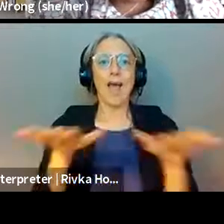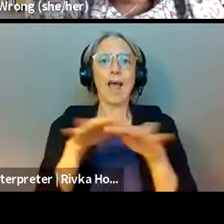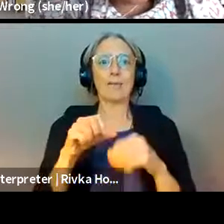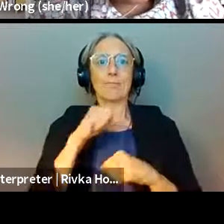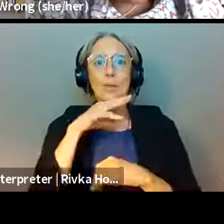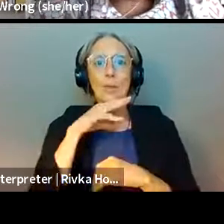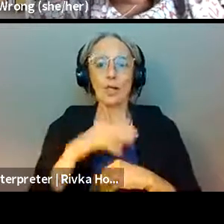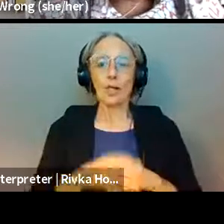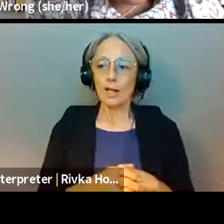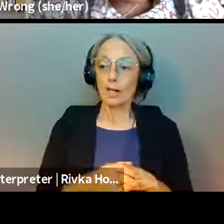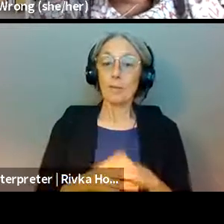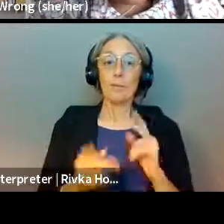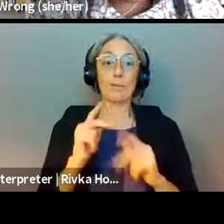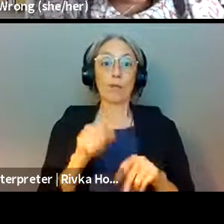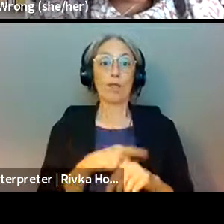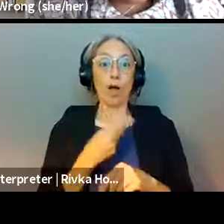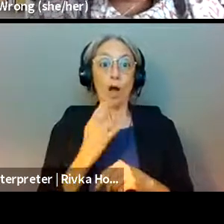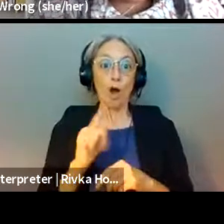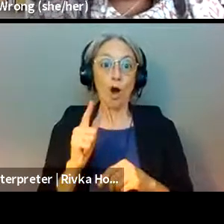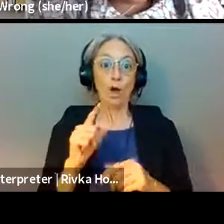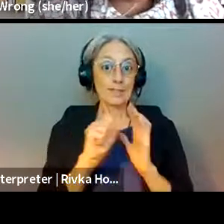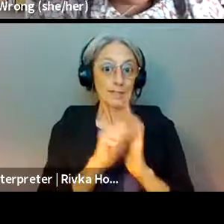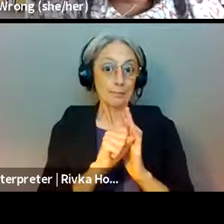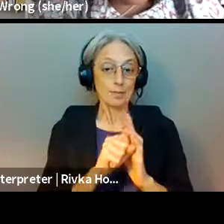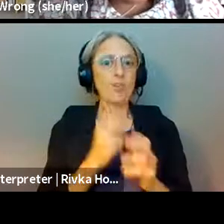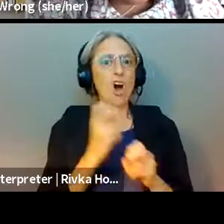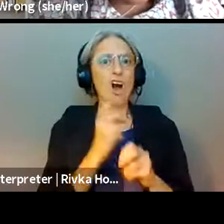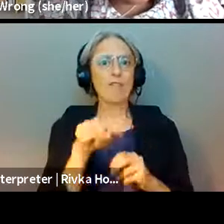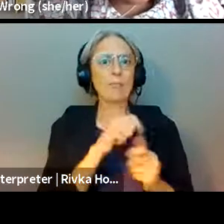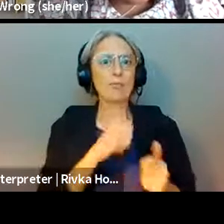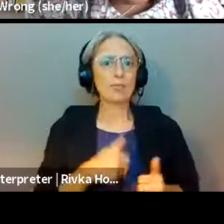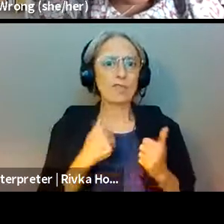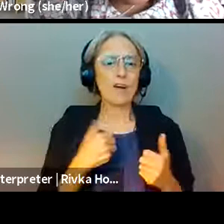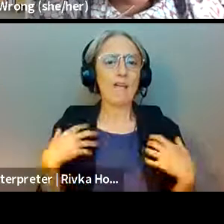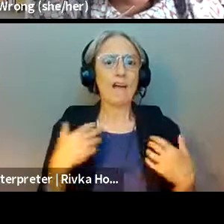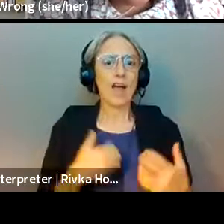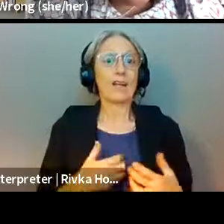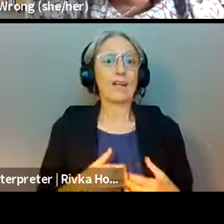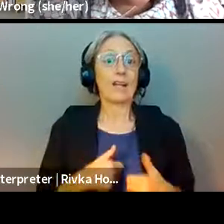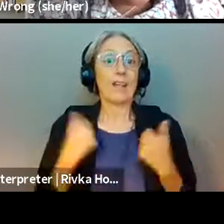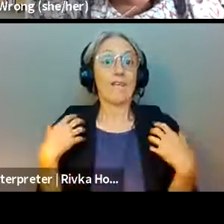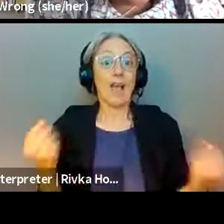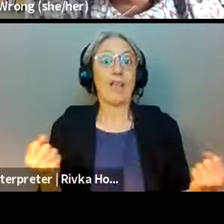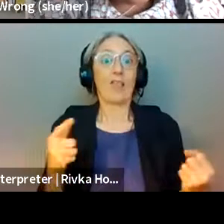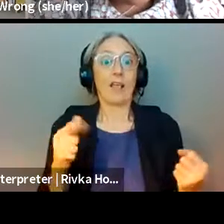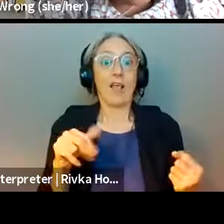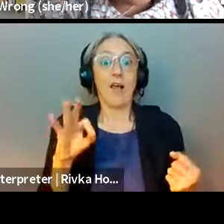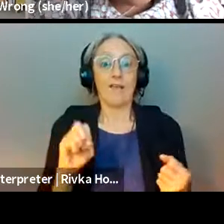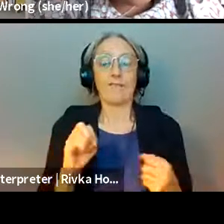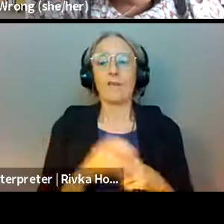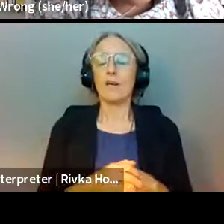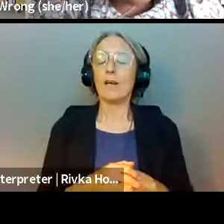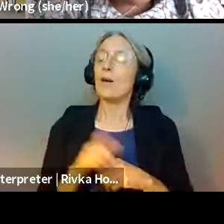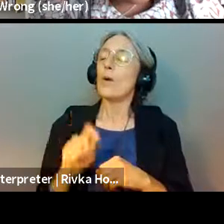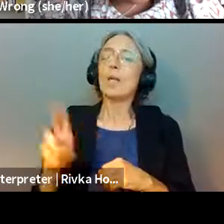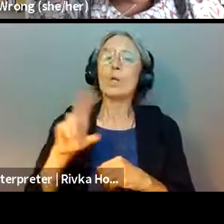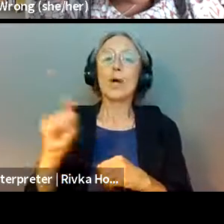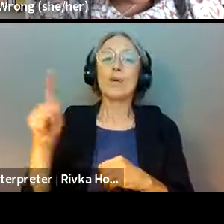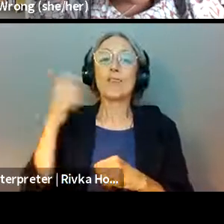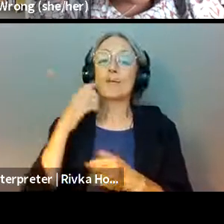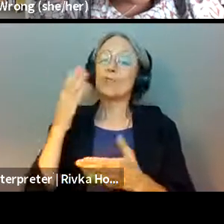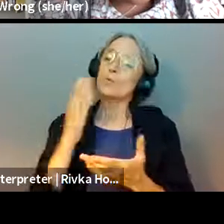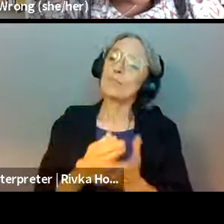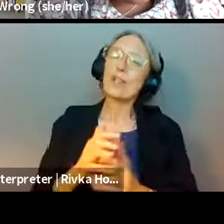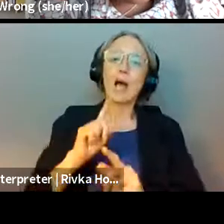haul symptoms to survive and live a healthy life. We need the US government to stop dictating our tribal